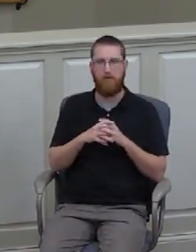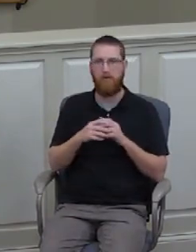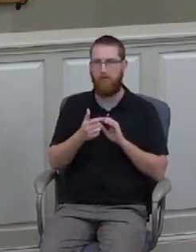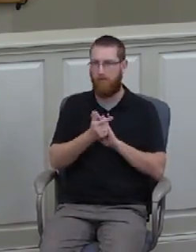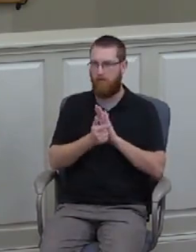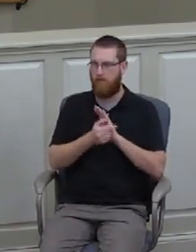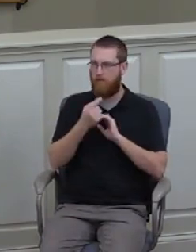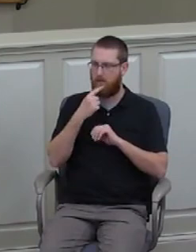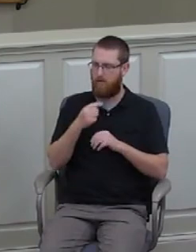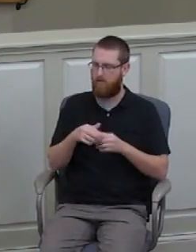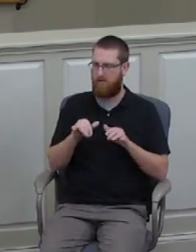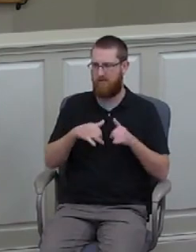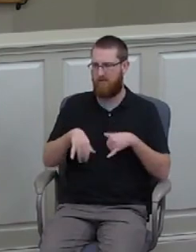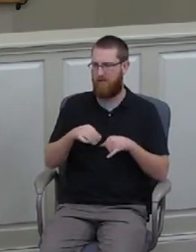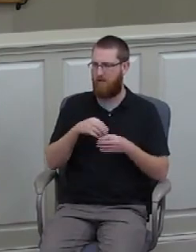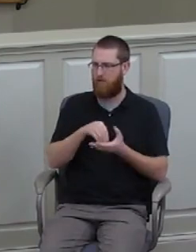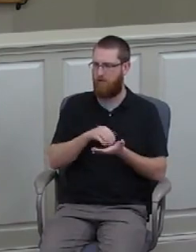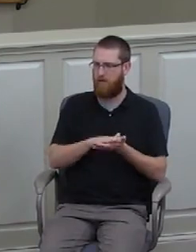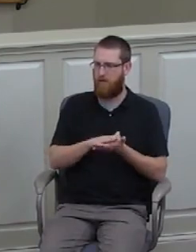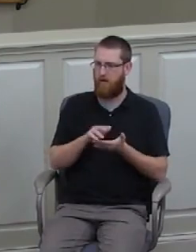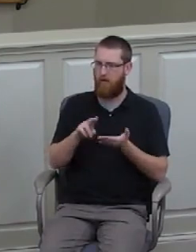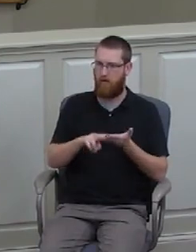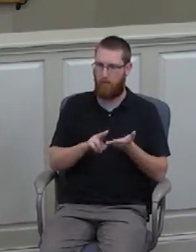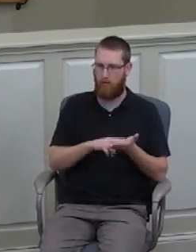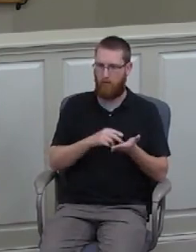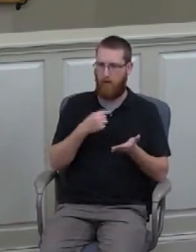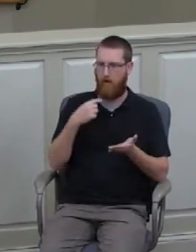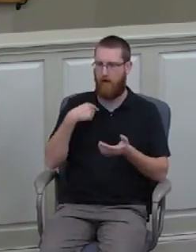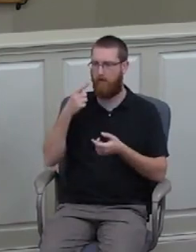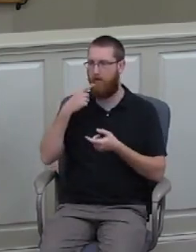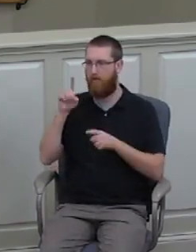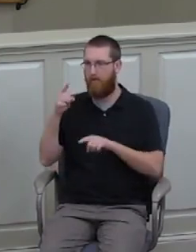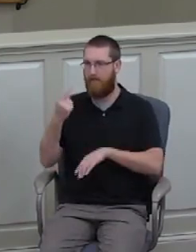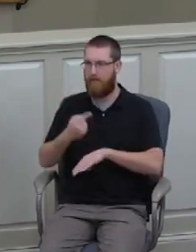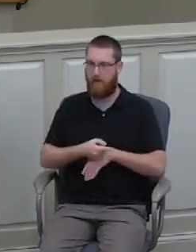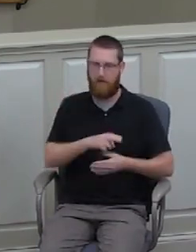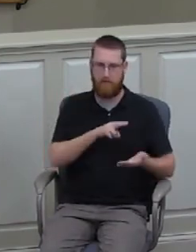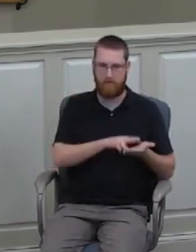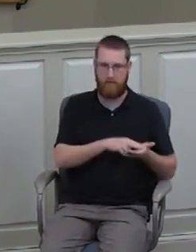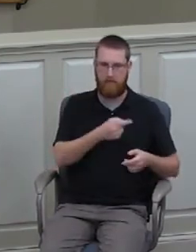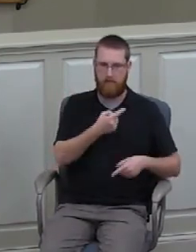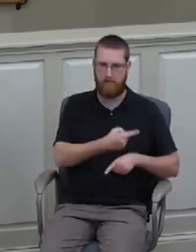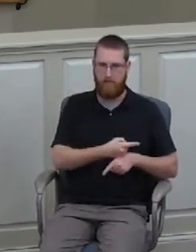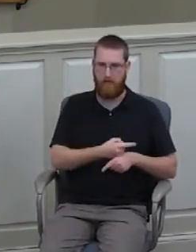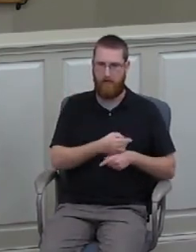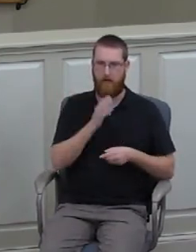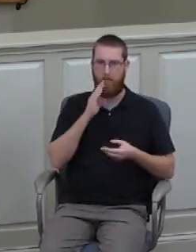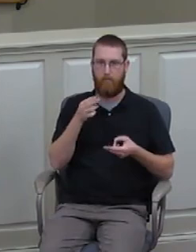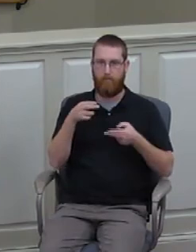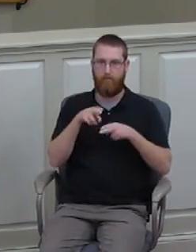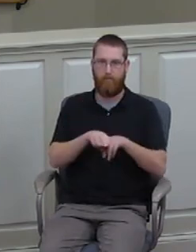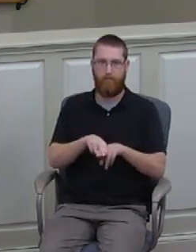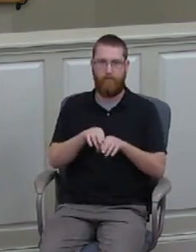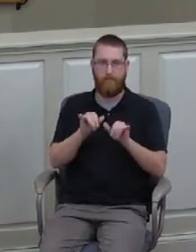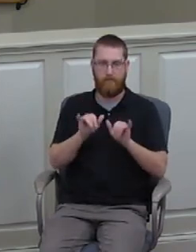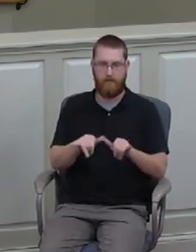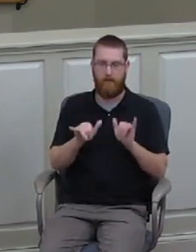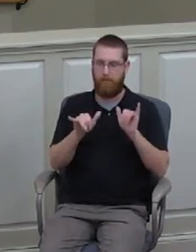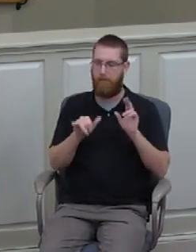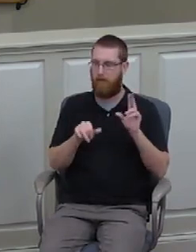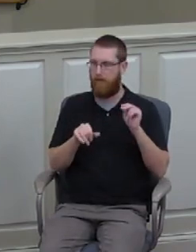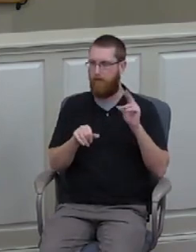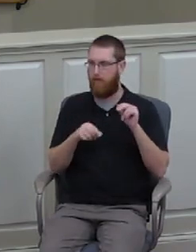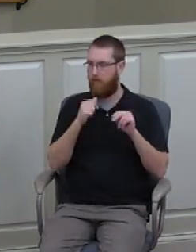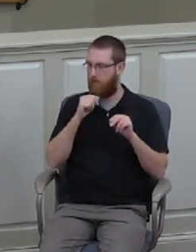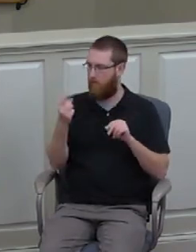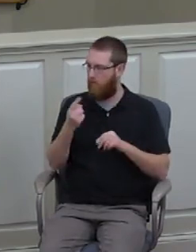term that we put in our documents because you have to have an effective date and there's a signing date, and those dates always don't correspond. Okay. Or don't always correspond. So